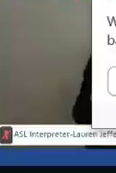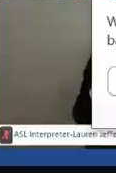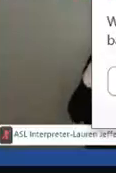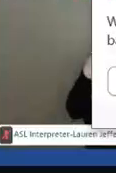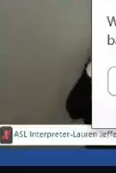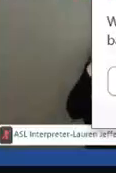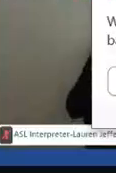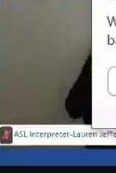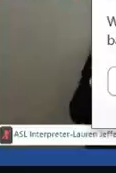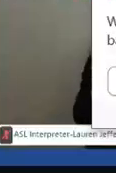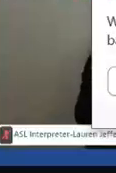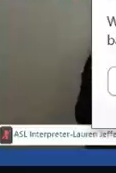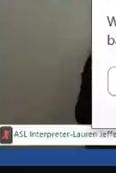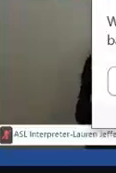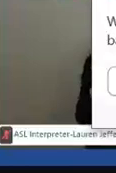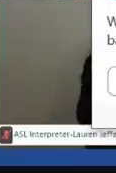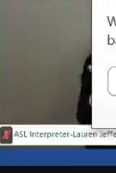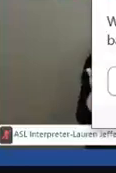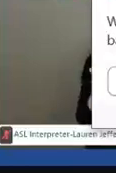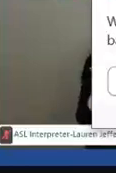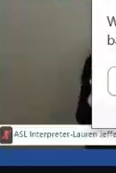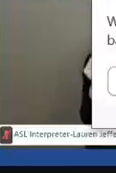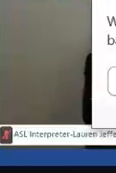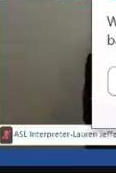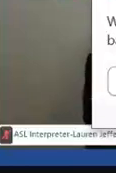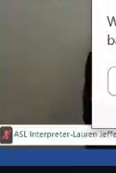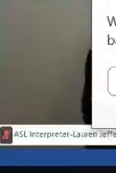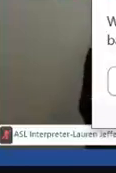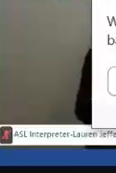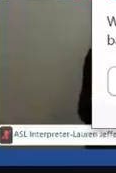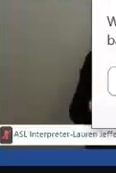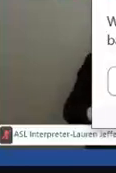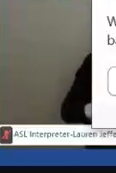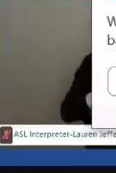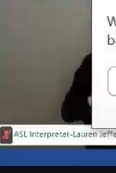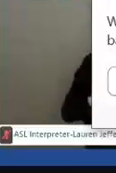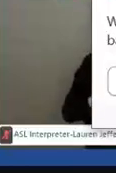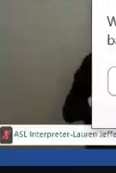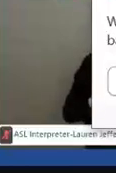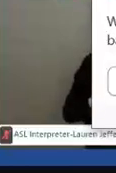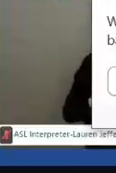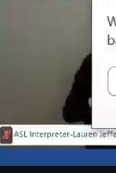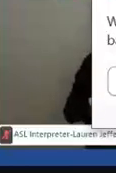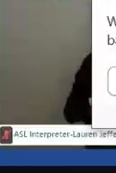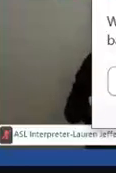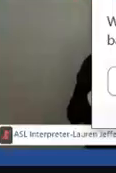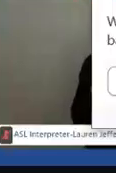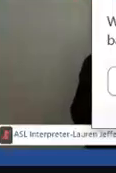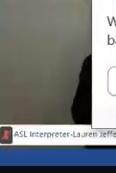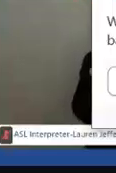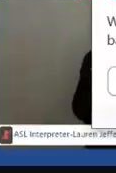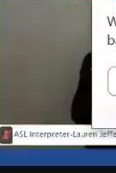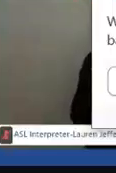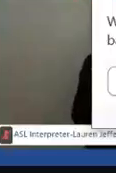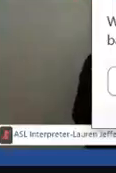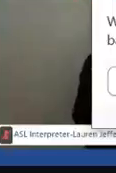would be, okay, we would approve it as is and not have to do a roll call for every vote type thing. Right